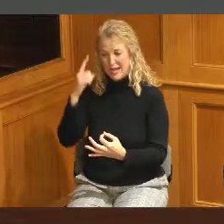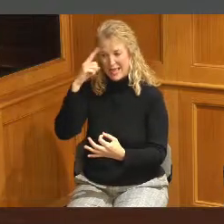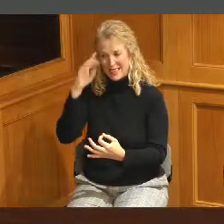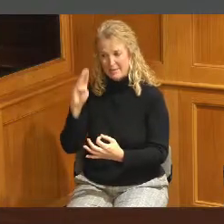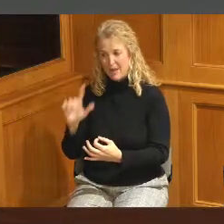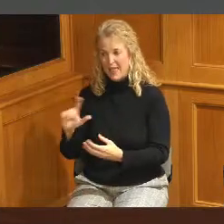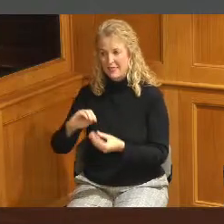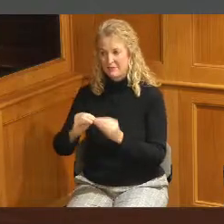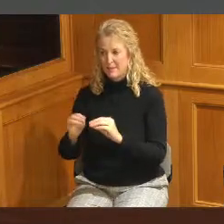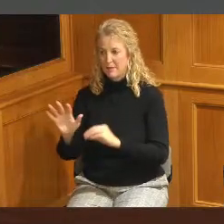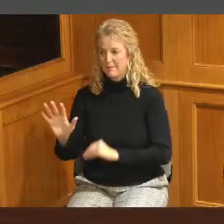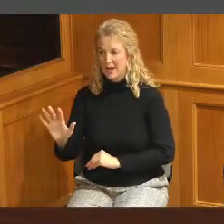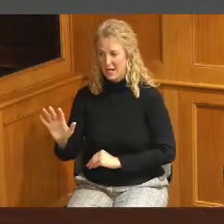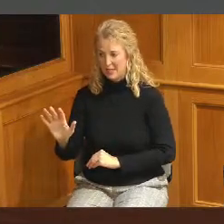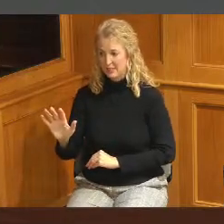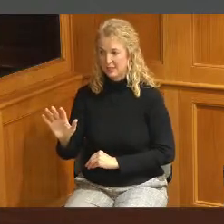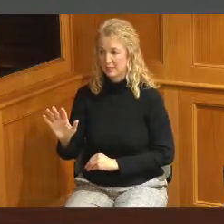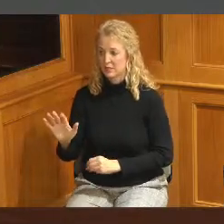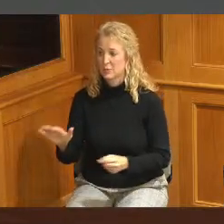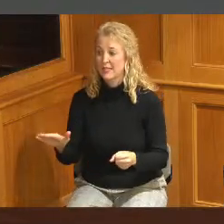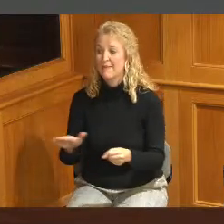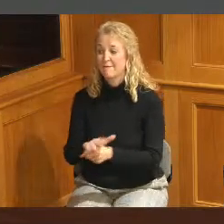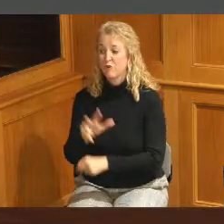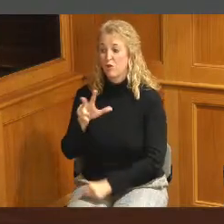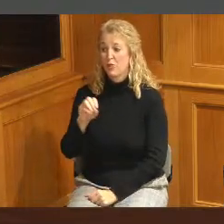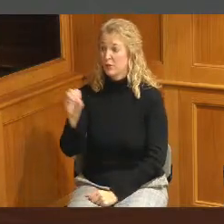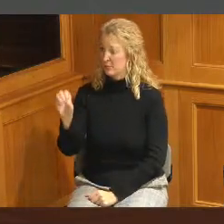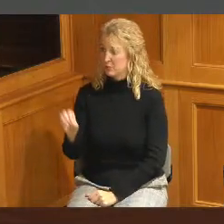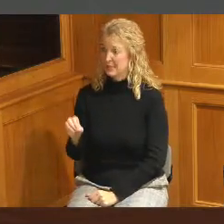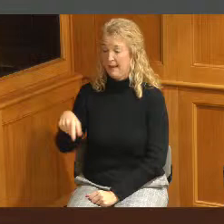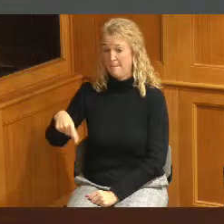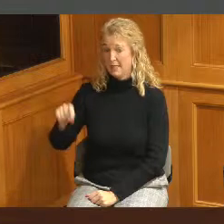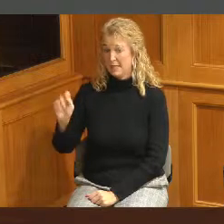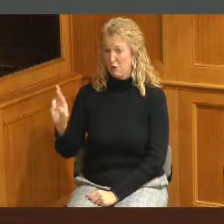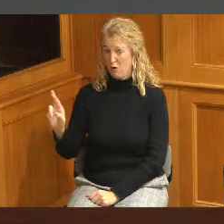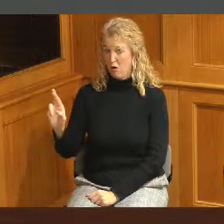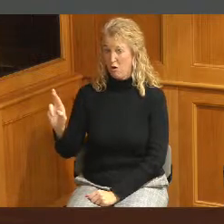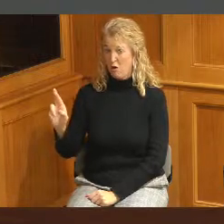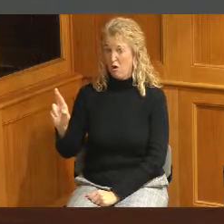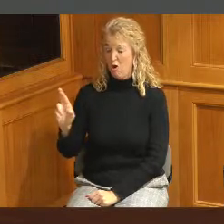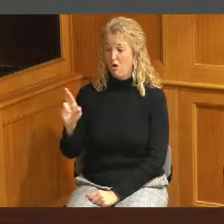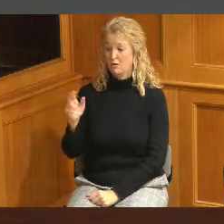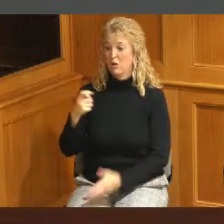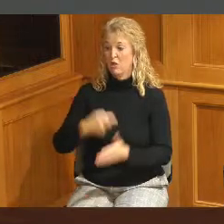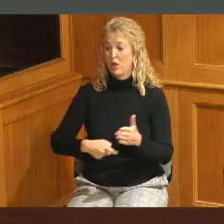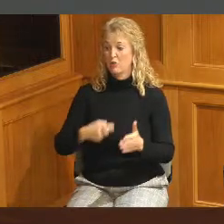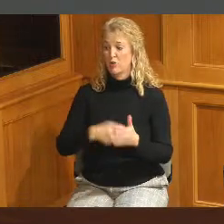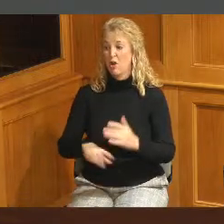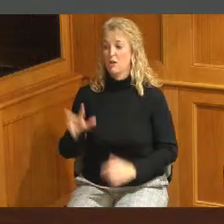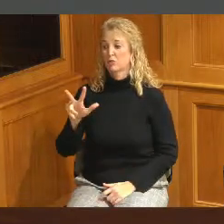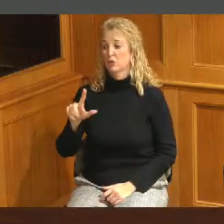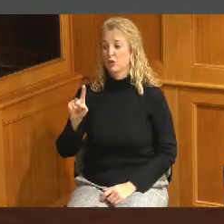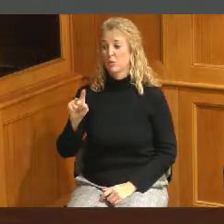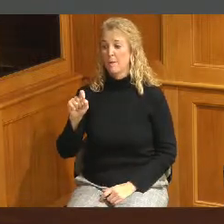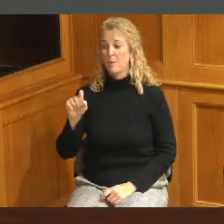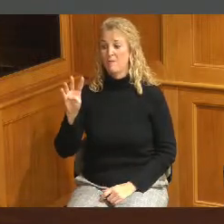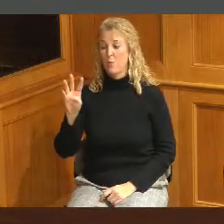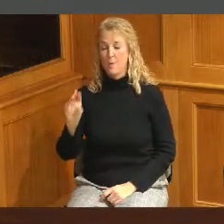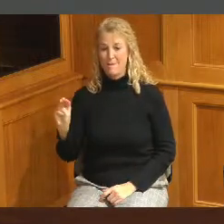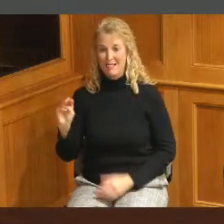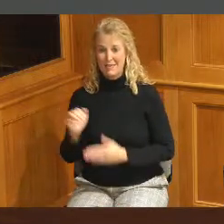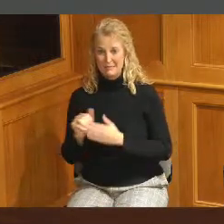leave item 5, which is a full 30% PTR. It comes at a cost of $31.4 million, and